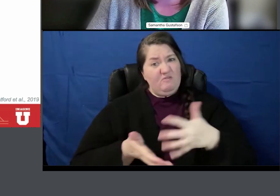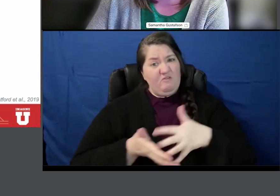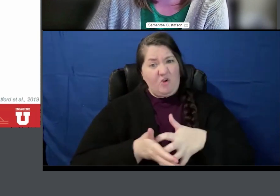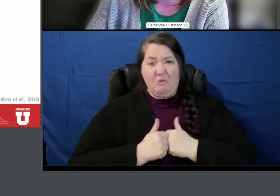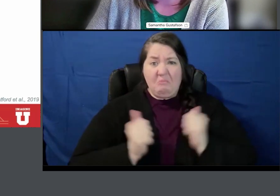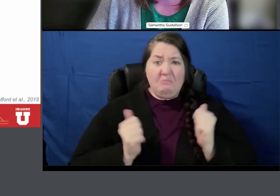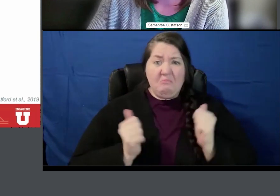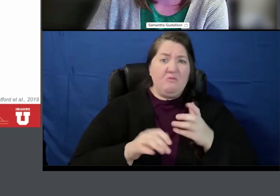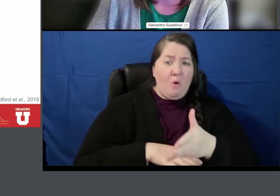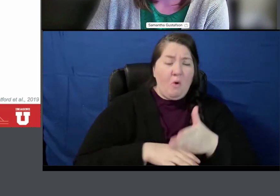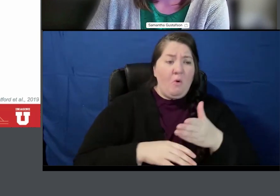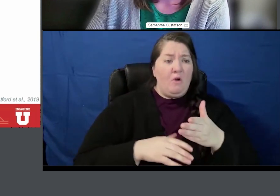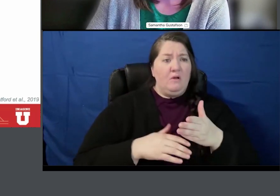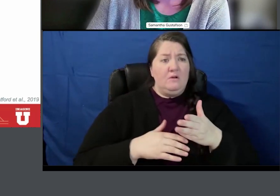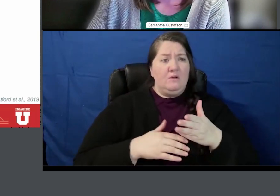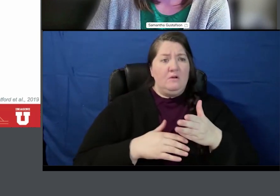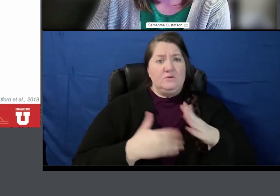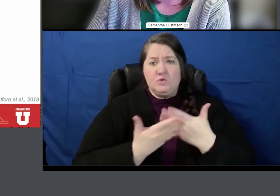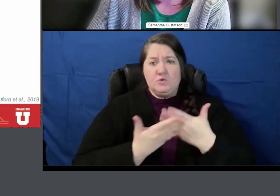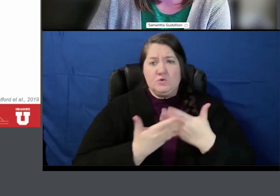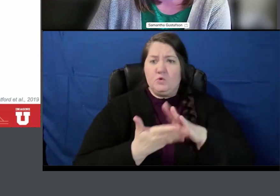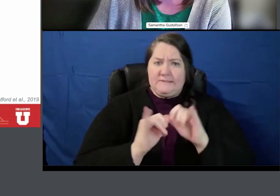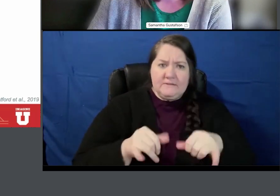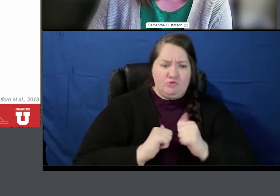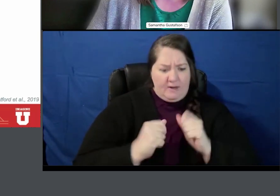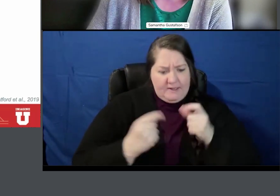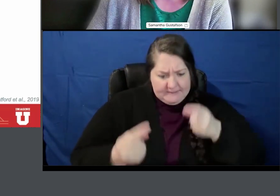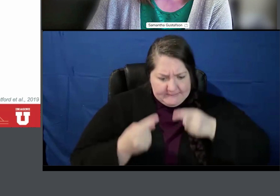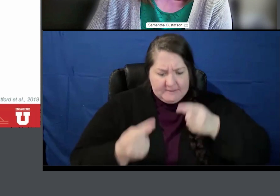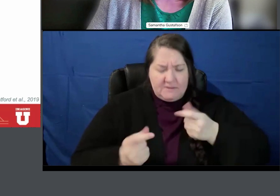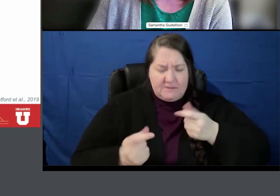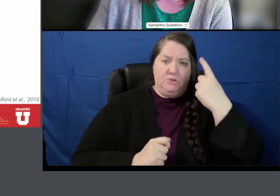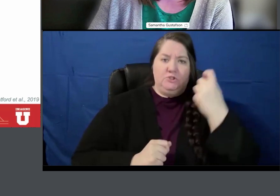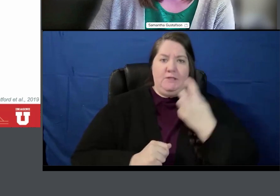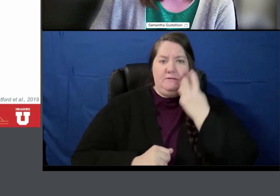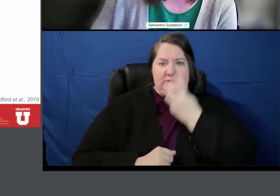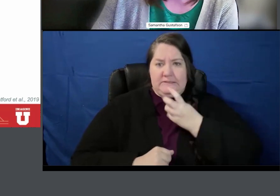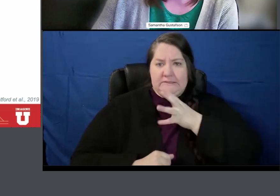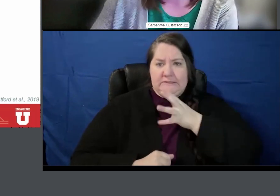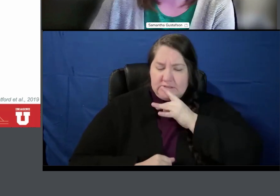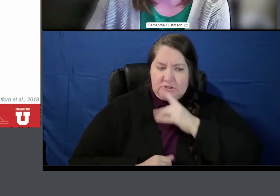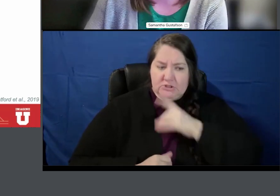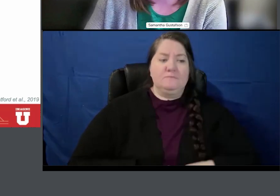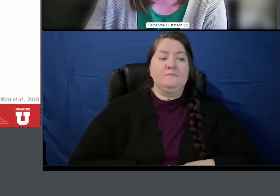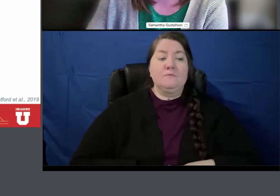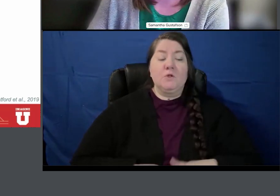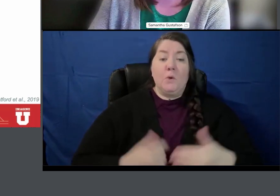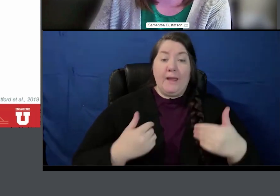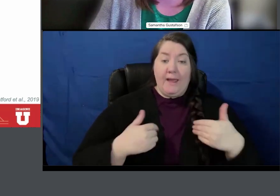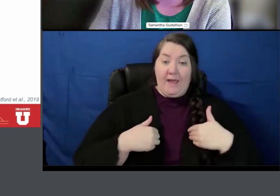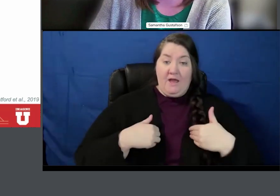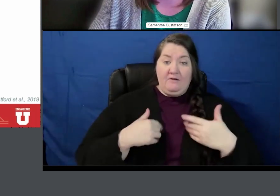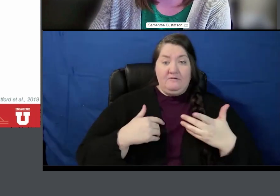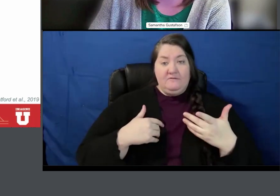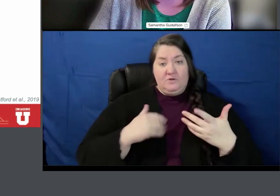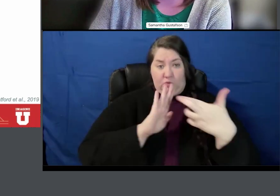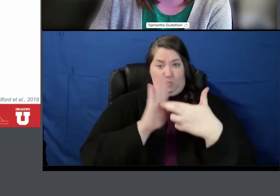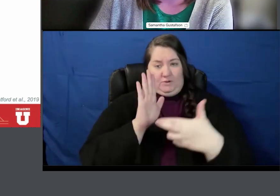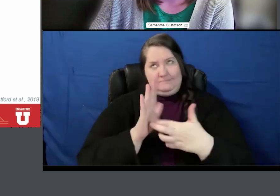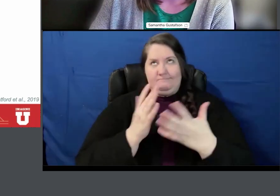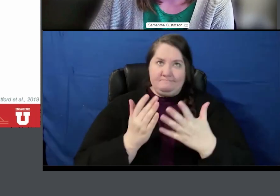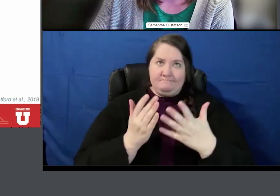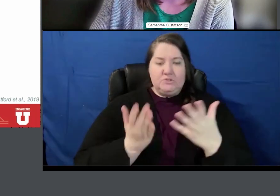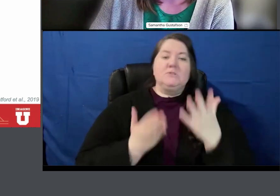system. So we have regulations or suggested regulations for our classroom